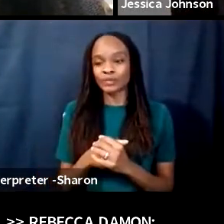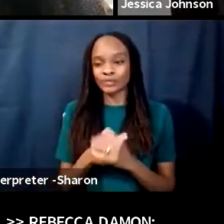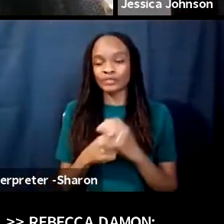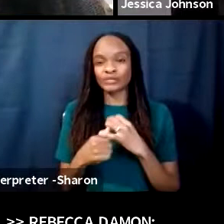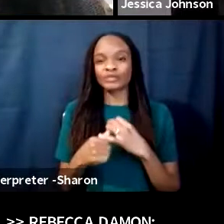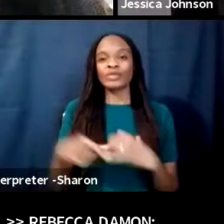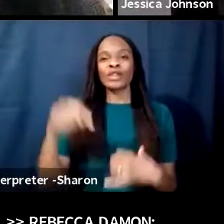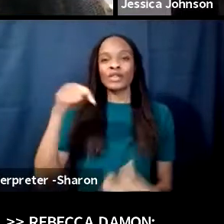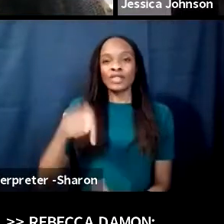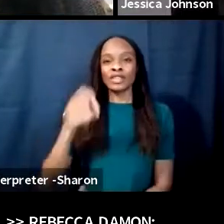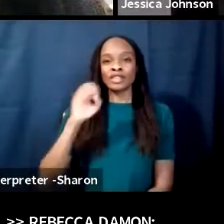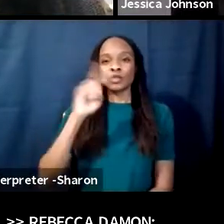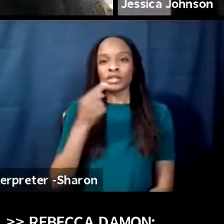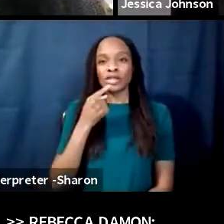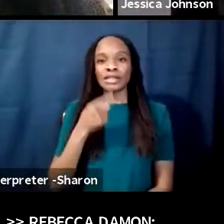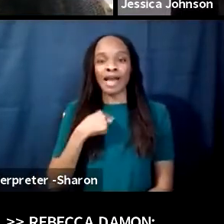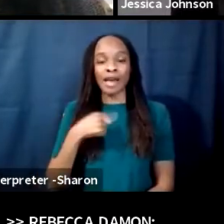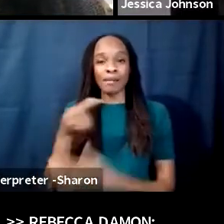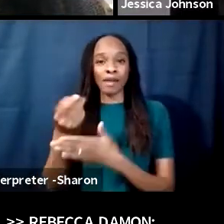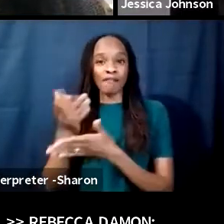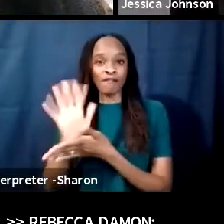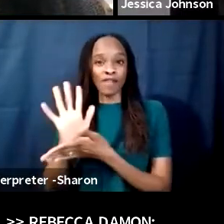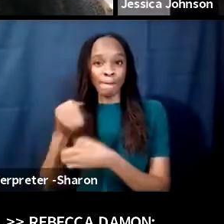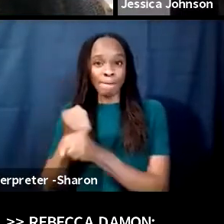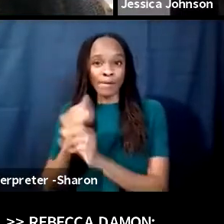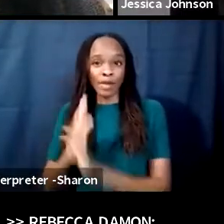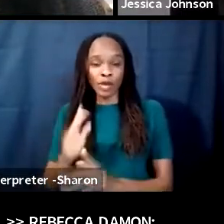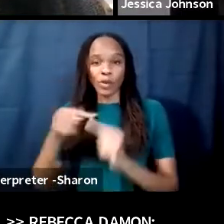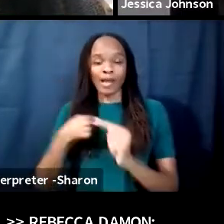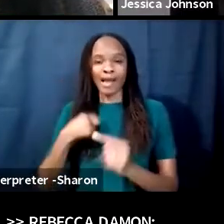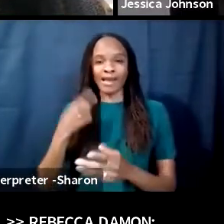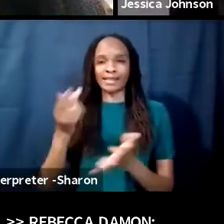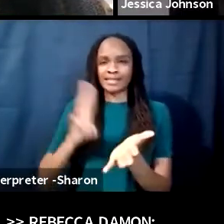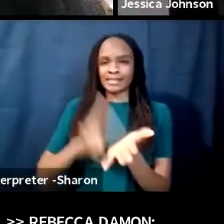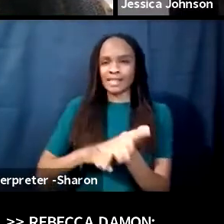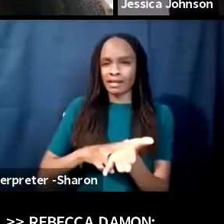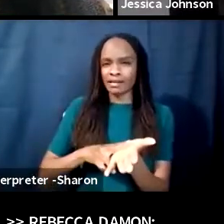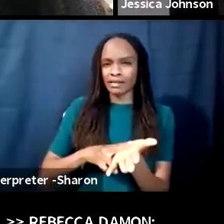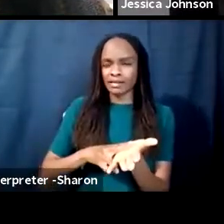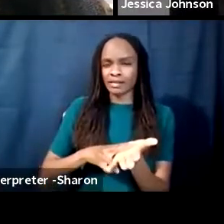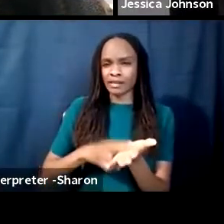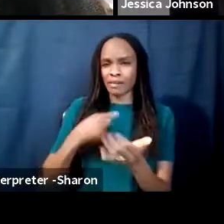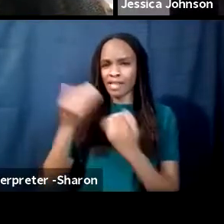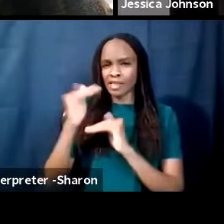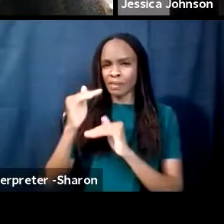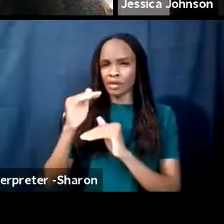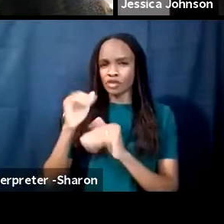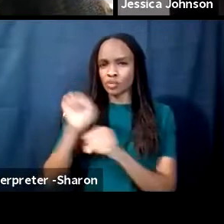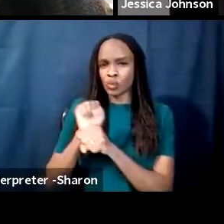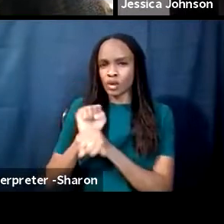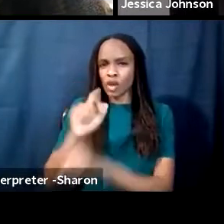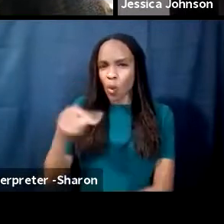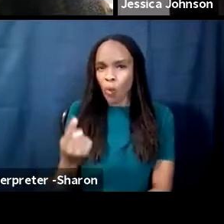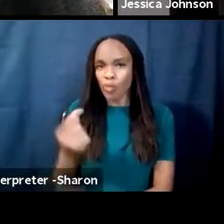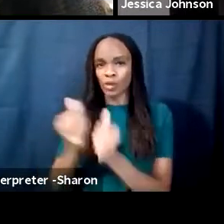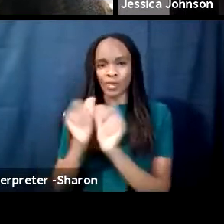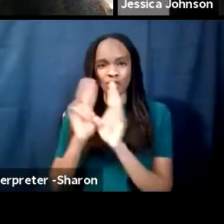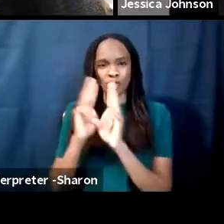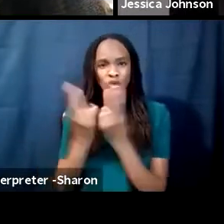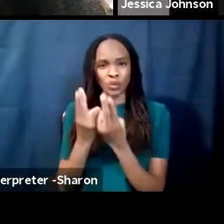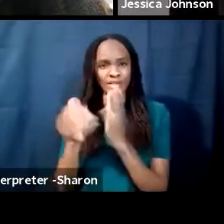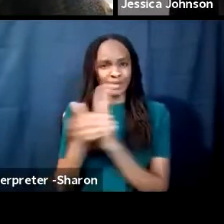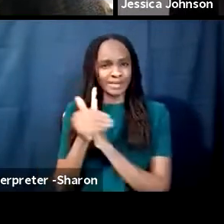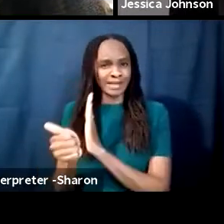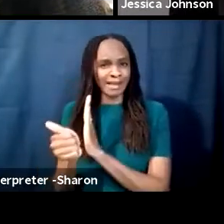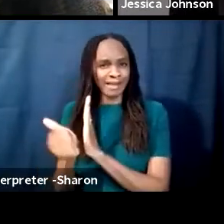this question says, I'm a filmmaker, and when I sign the contract, am I limited to working only with union talent?